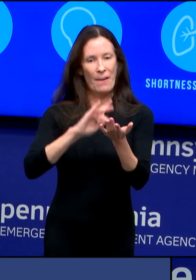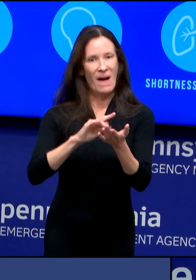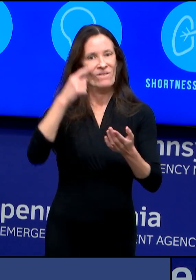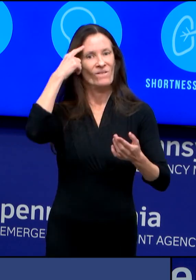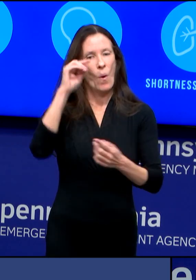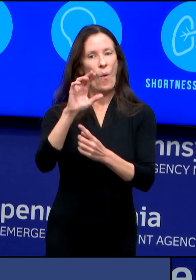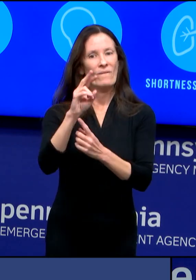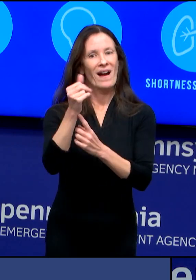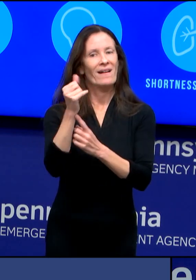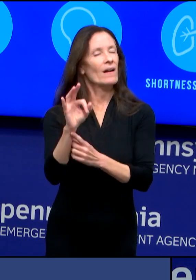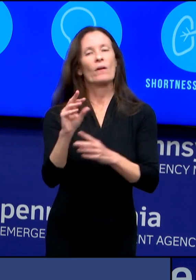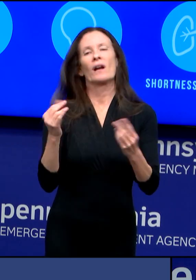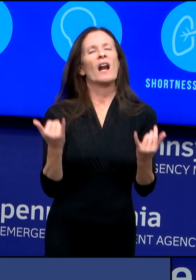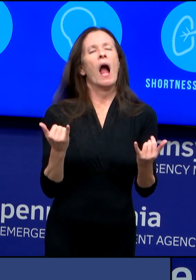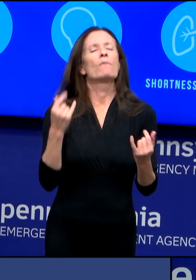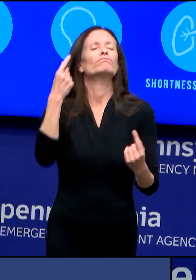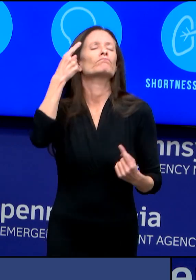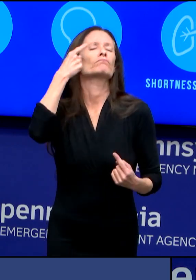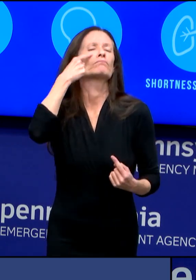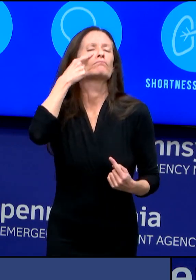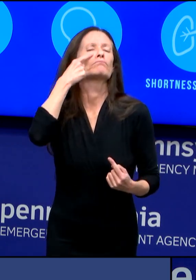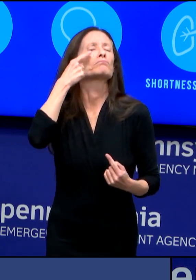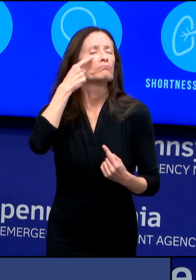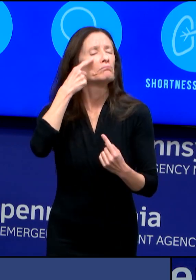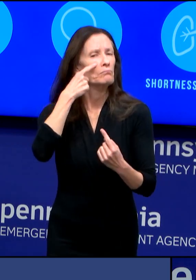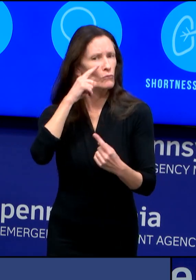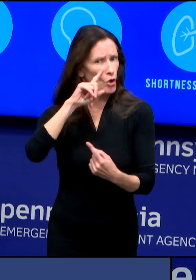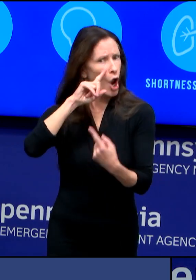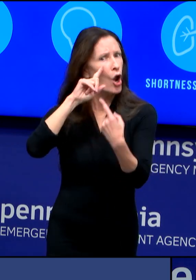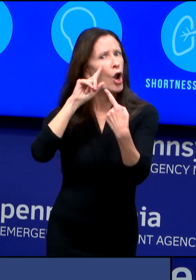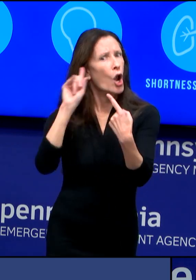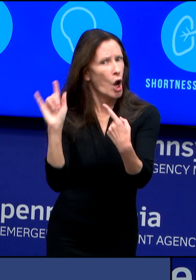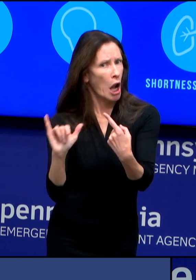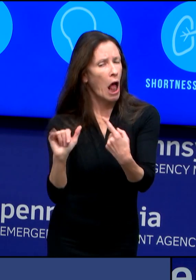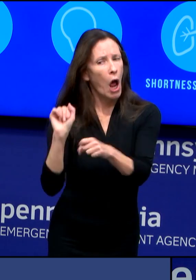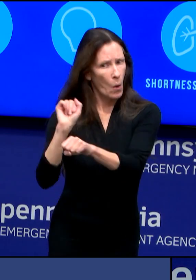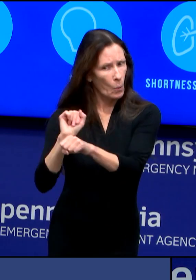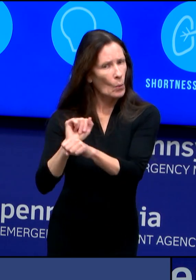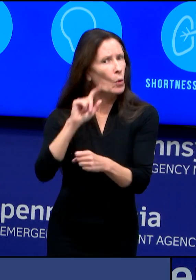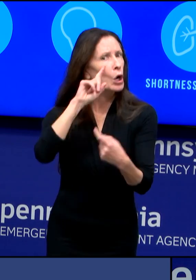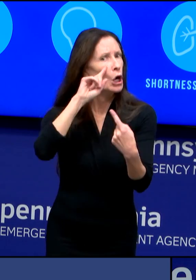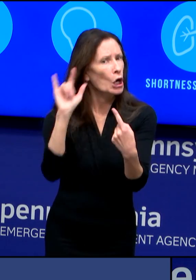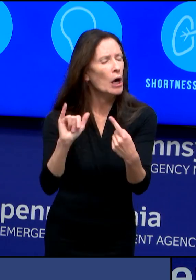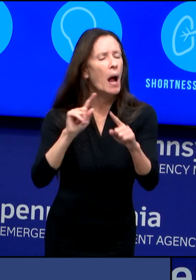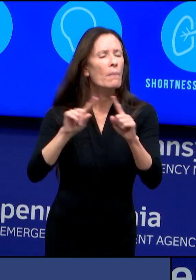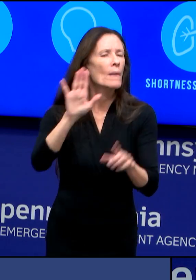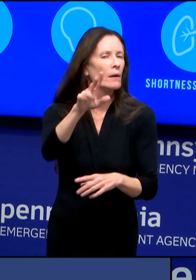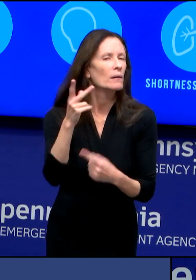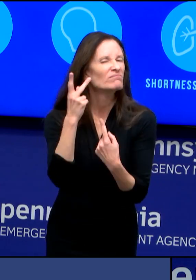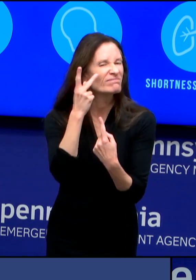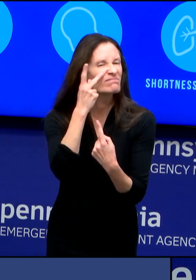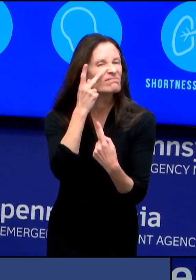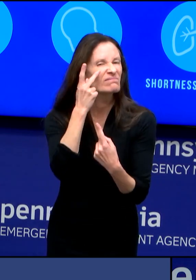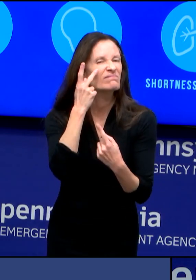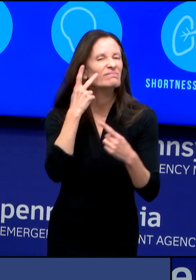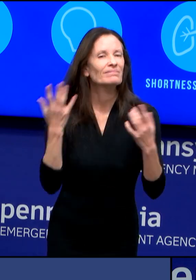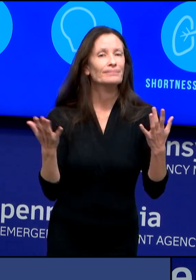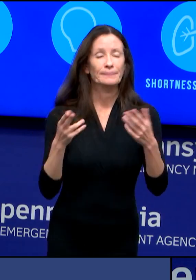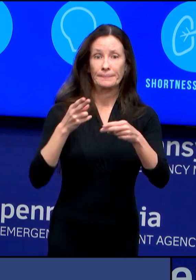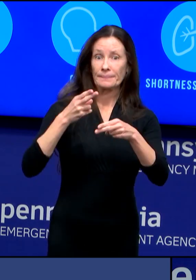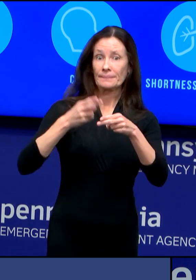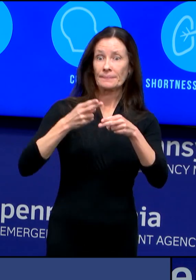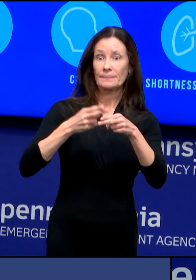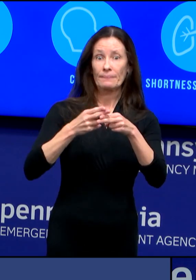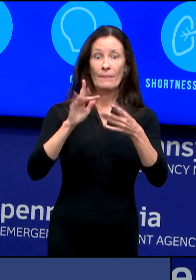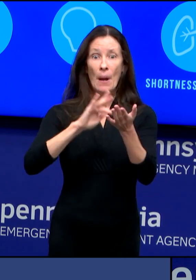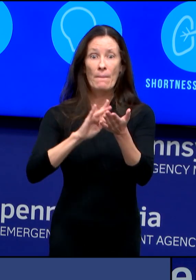that those will be successful. But we need to know what medicines, under what circumstances, under what doses, how long. There's